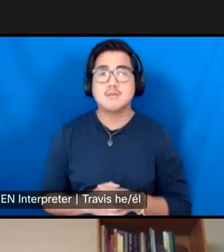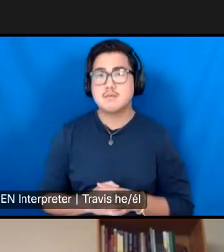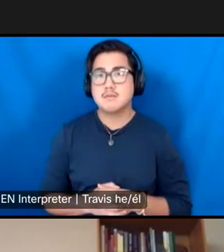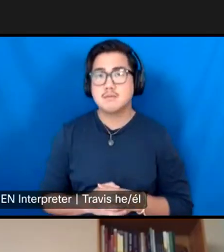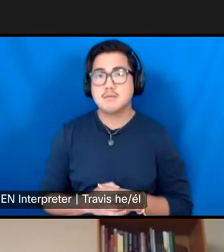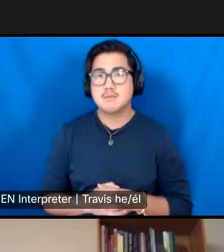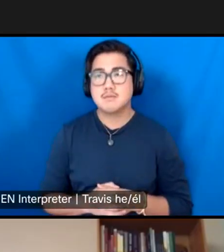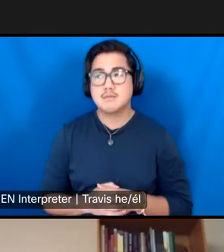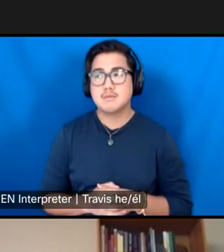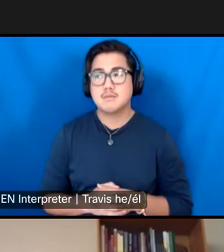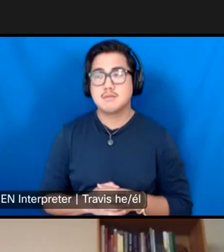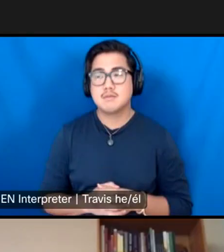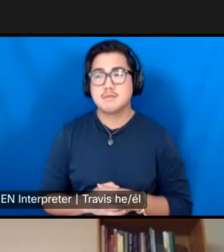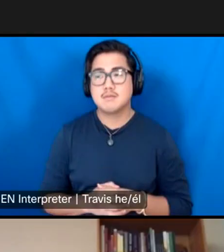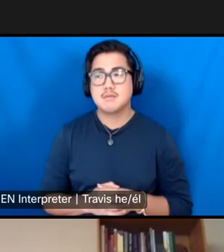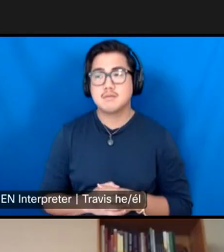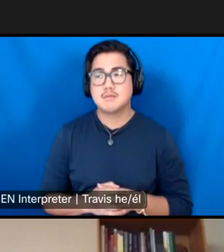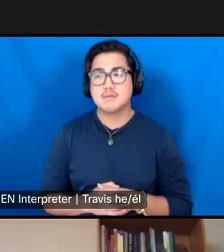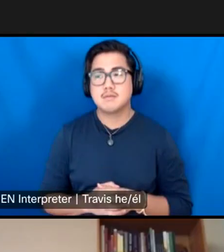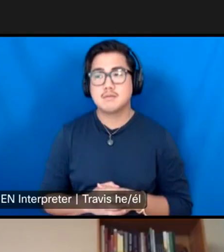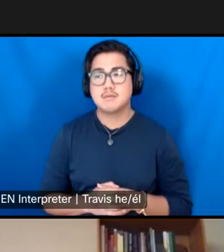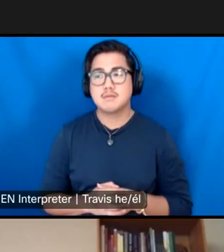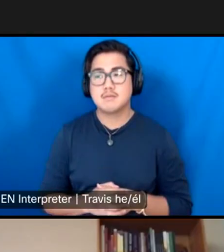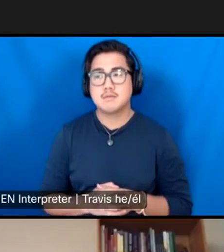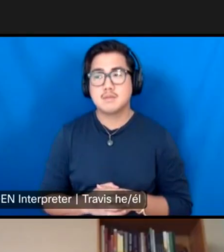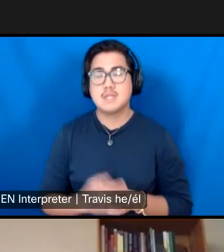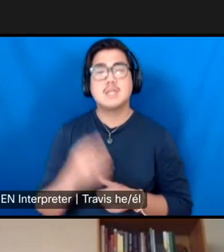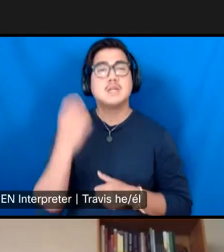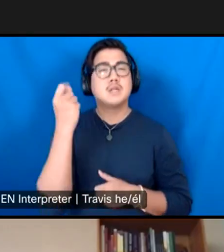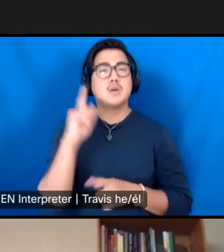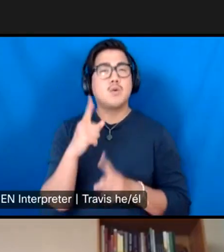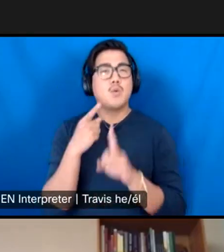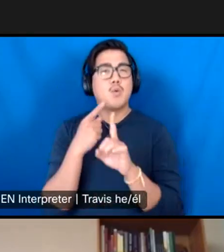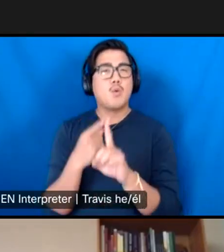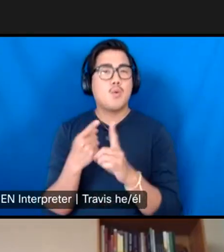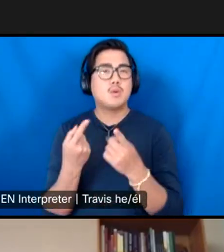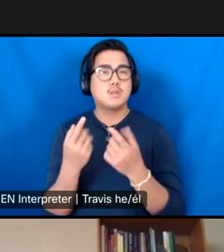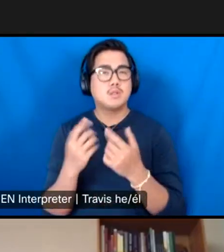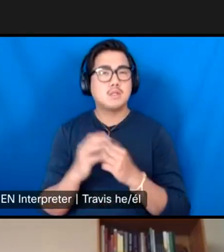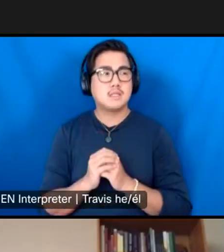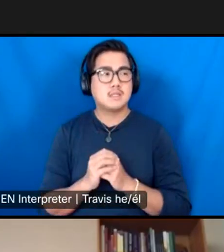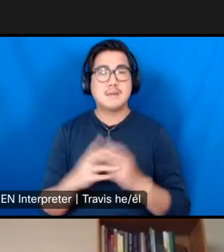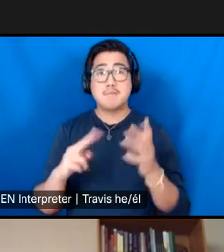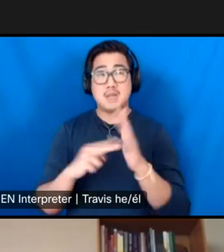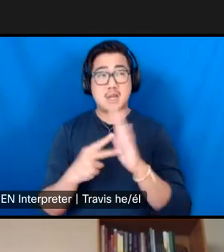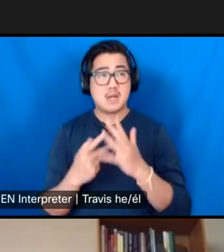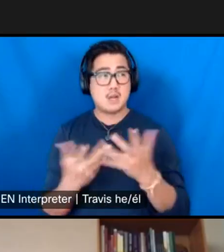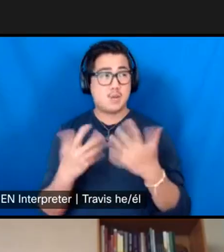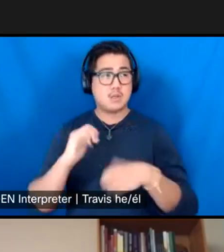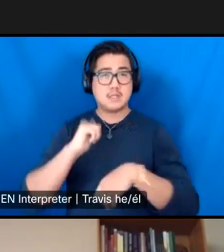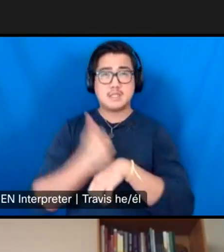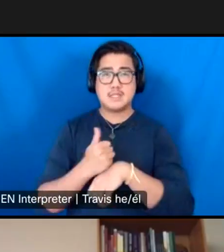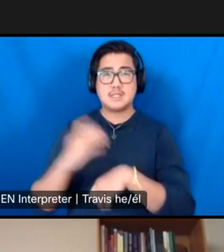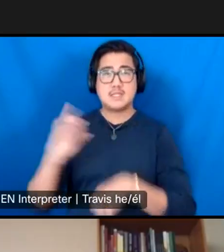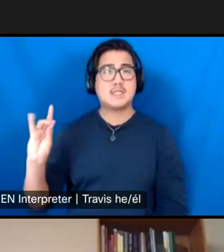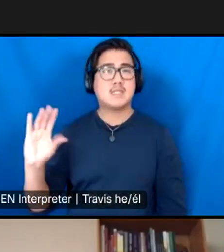building that bridge of where we feel like it's a dichotomy. It's really getting ourselves to understand that actually it all exists.